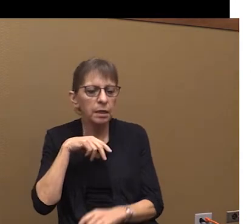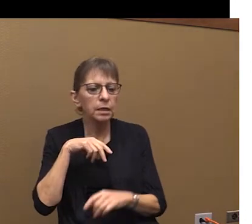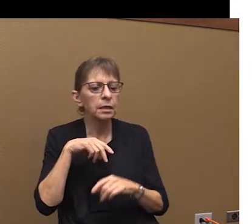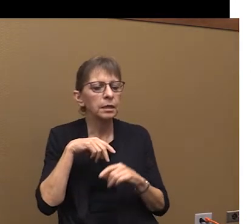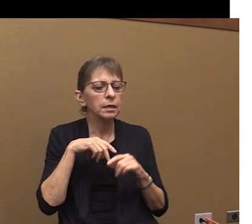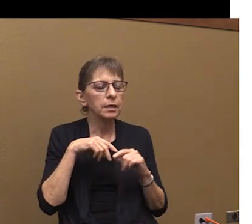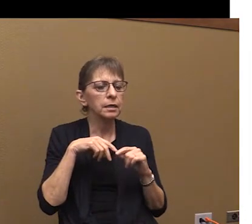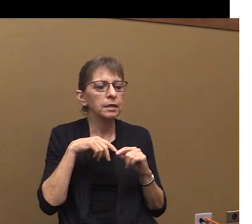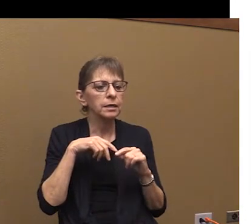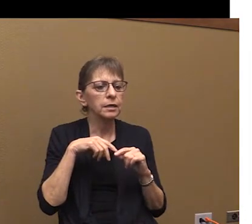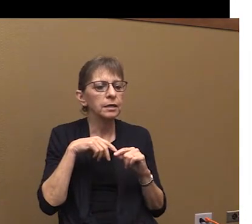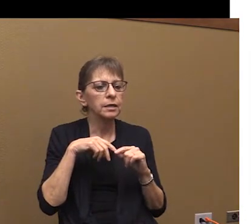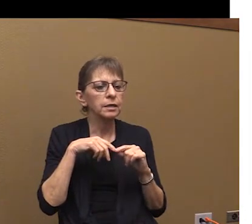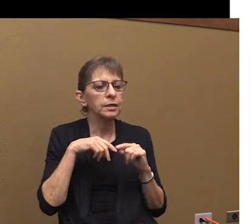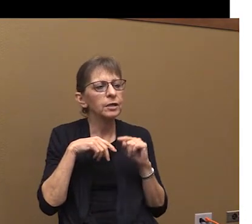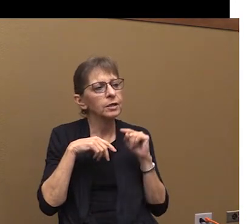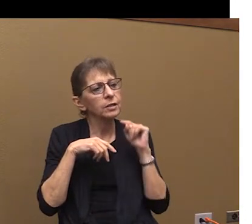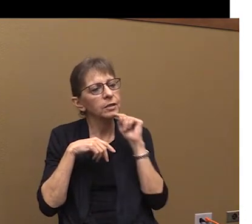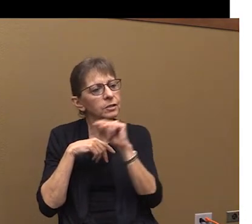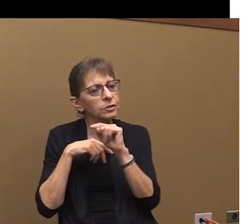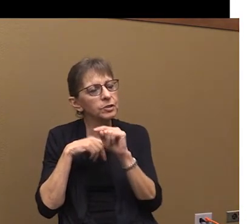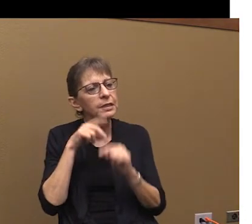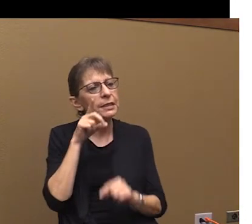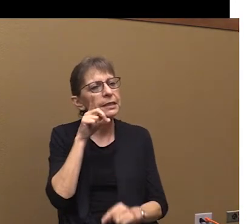eat, the spider or the frog?